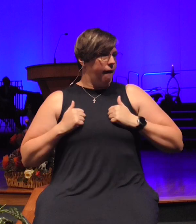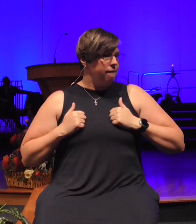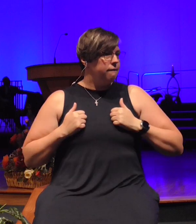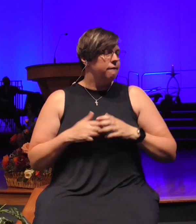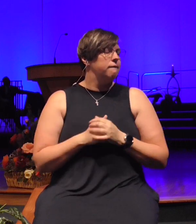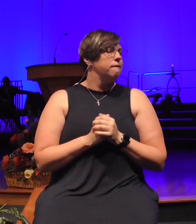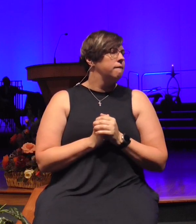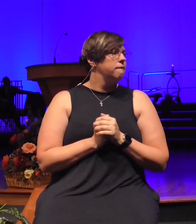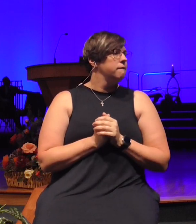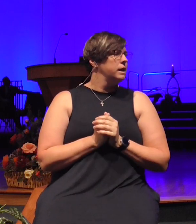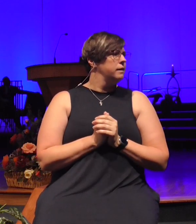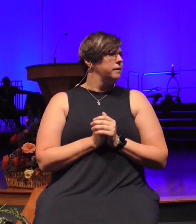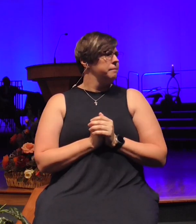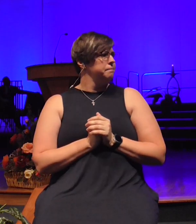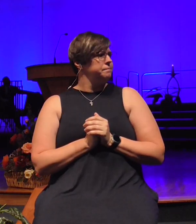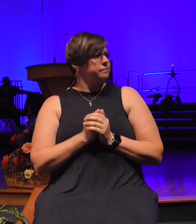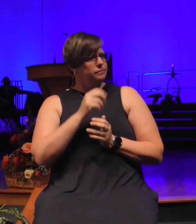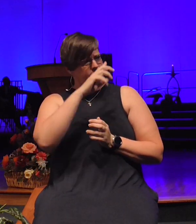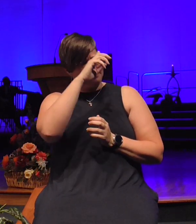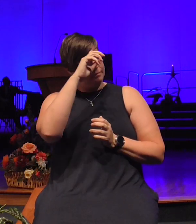lives.